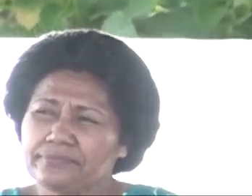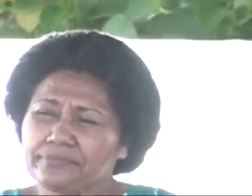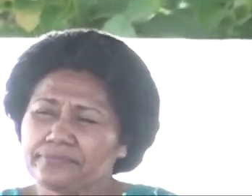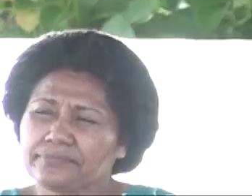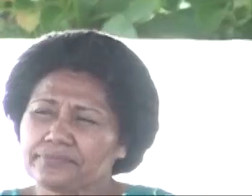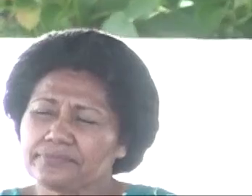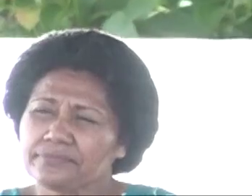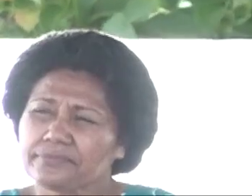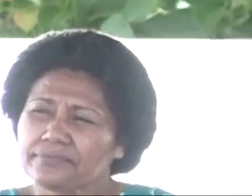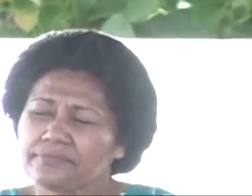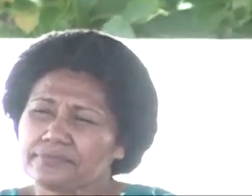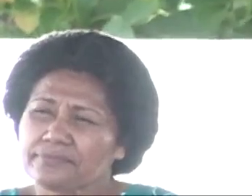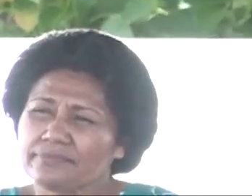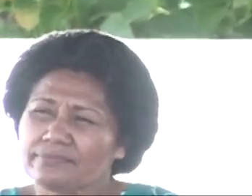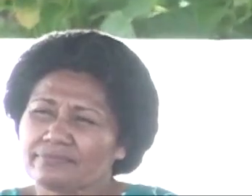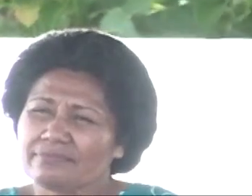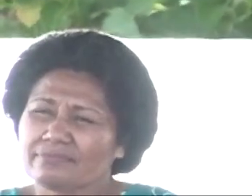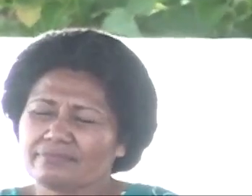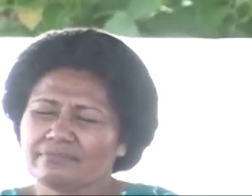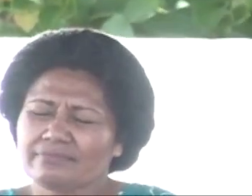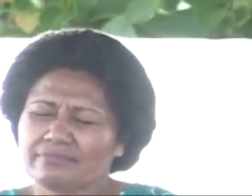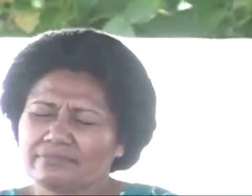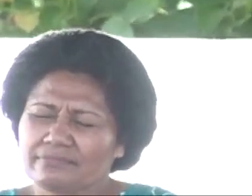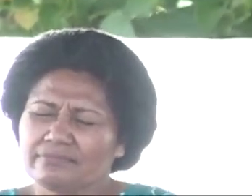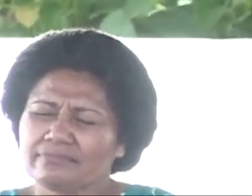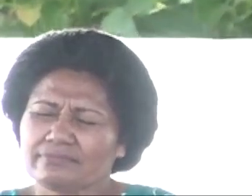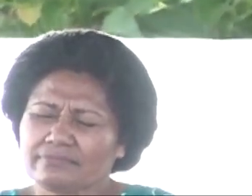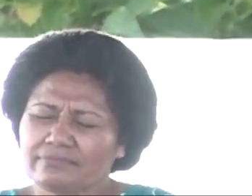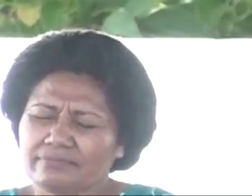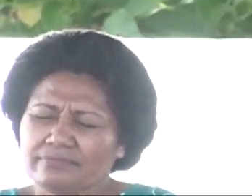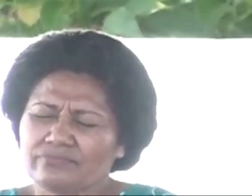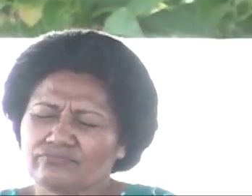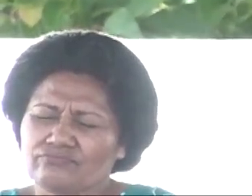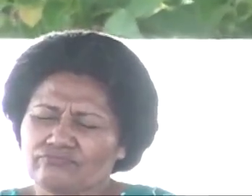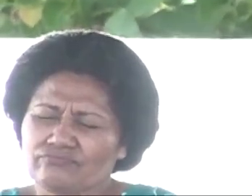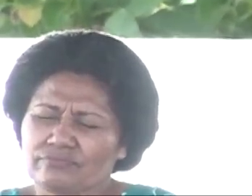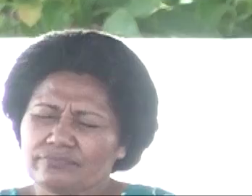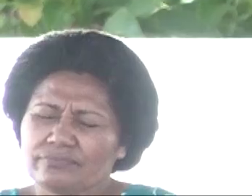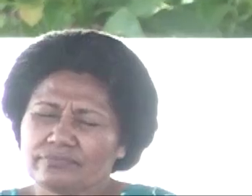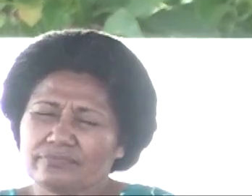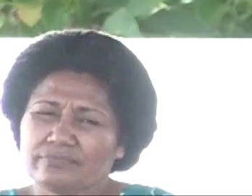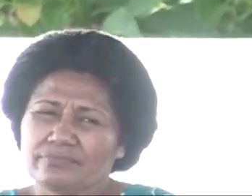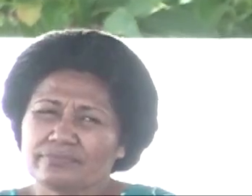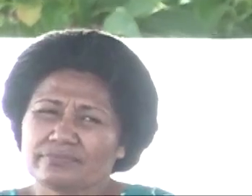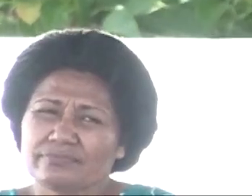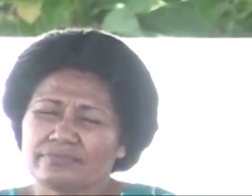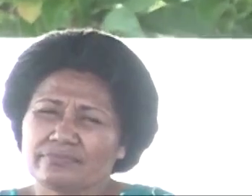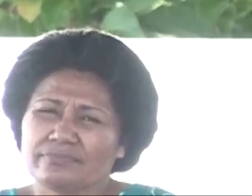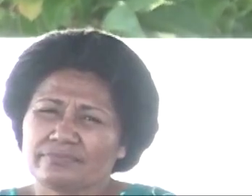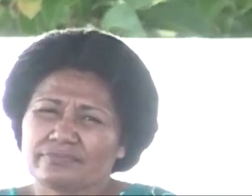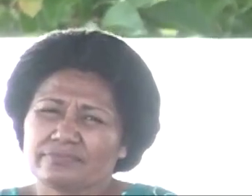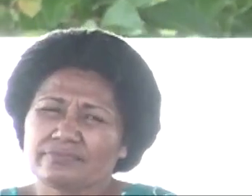I personally believe, is going to be a grand occasion. I was briefed last week that you will be doing